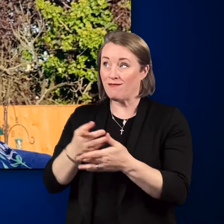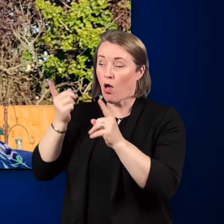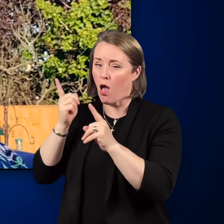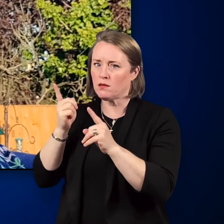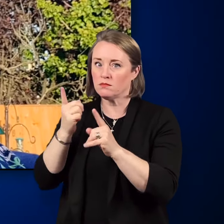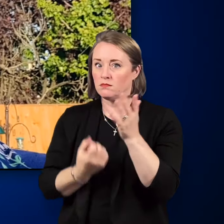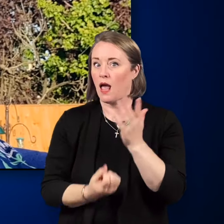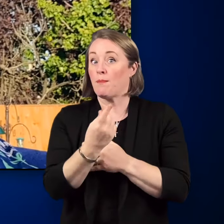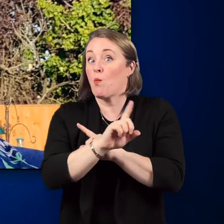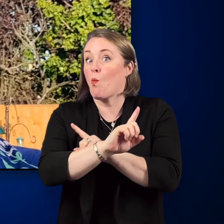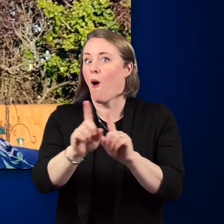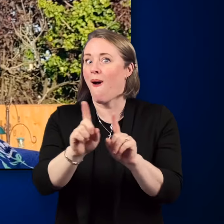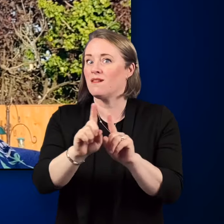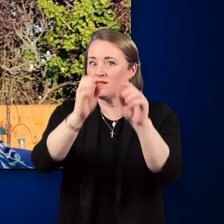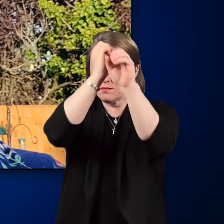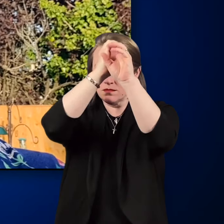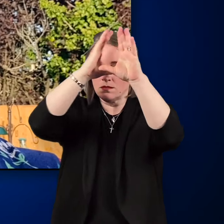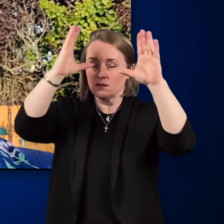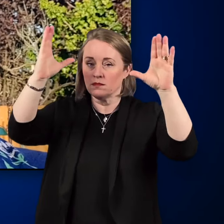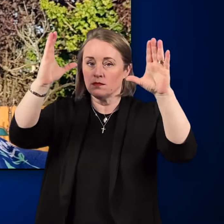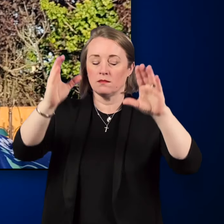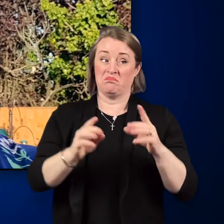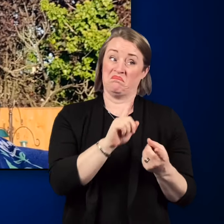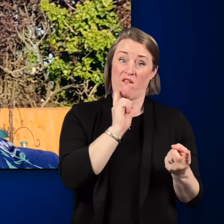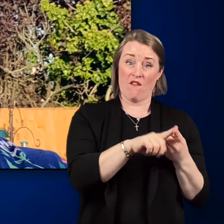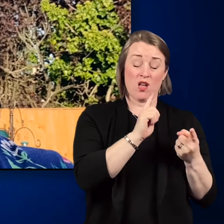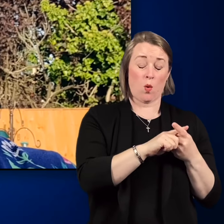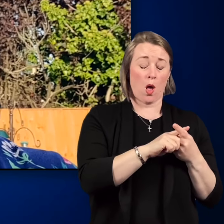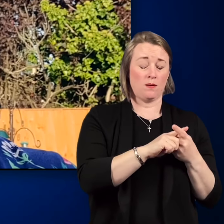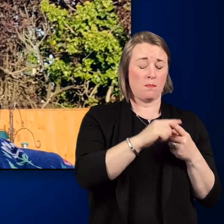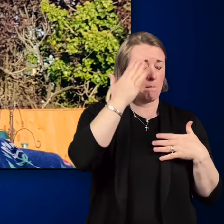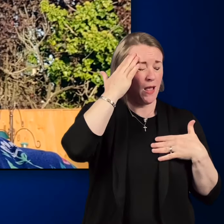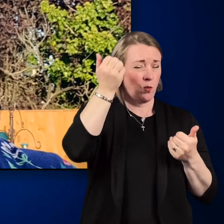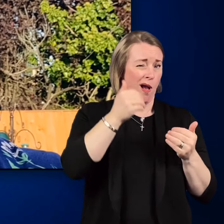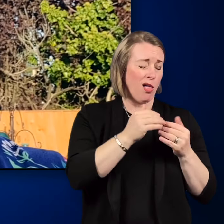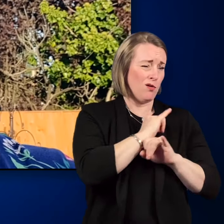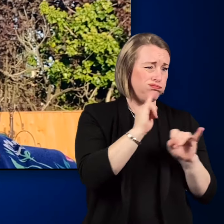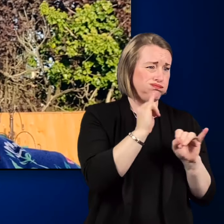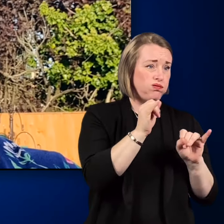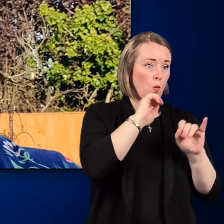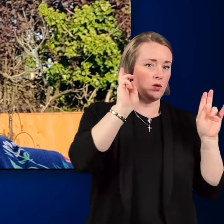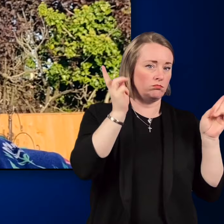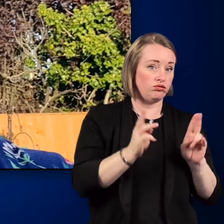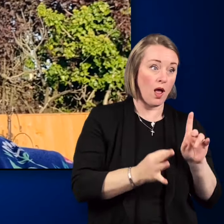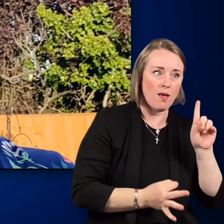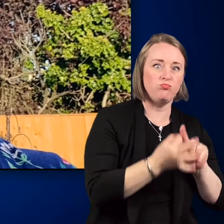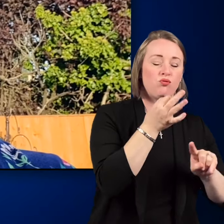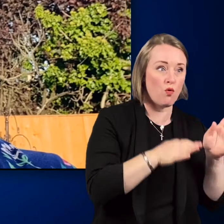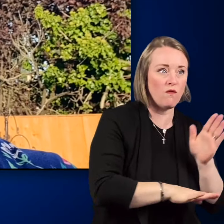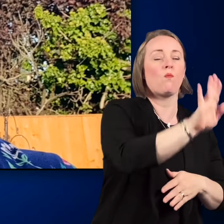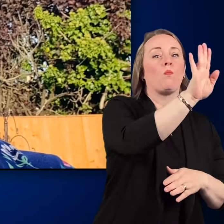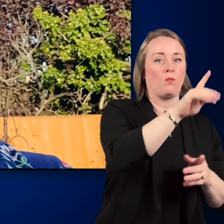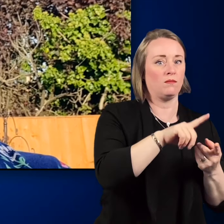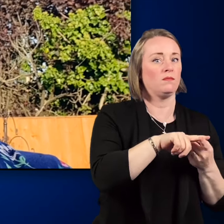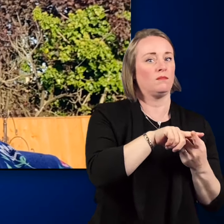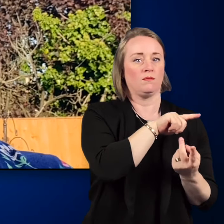staff suffering from anxiety and mental health issues would reduce dramatically. The pressure on students to gain